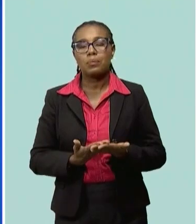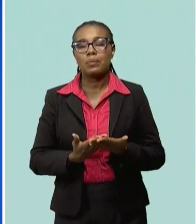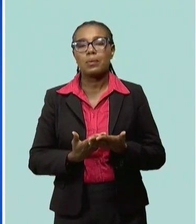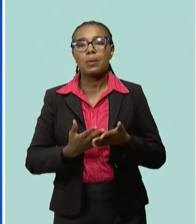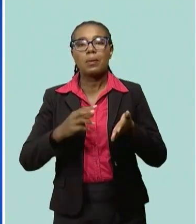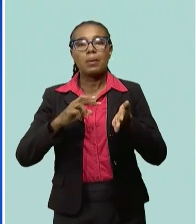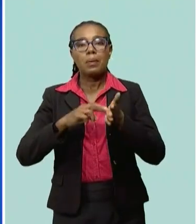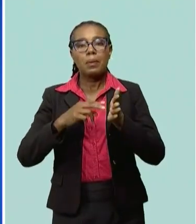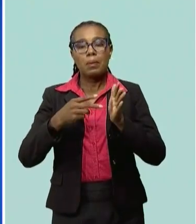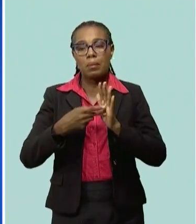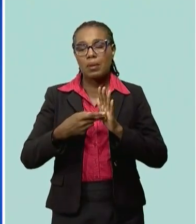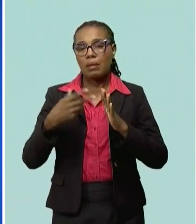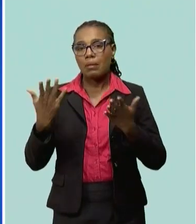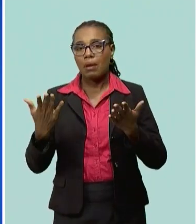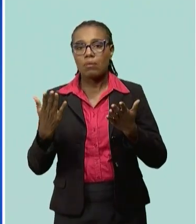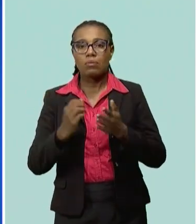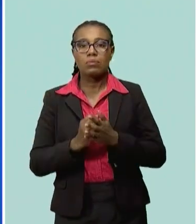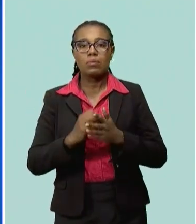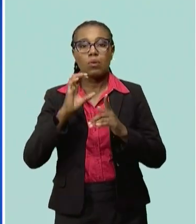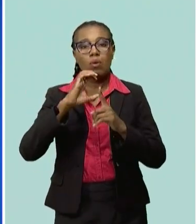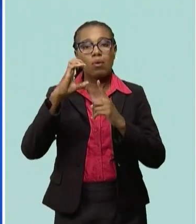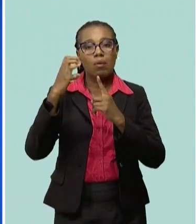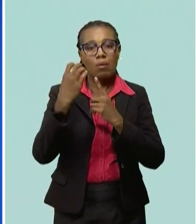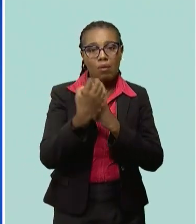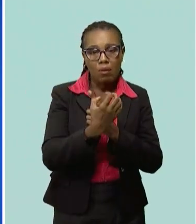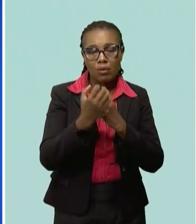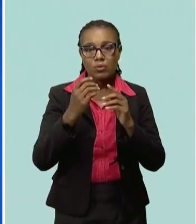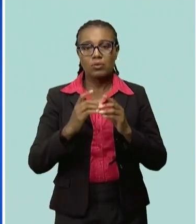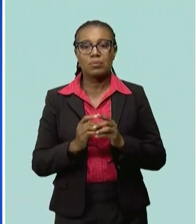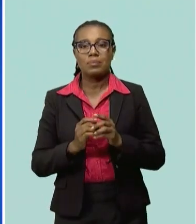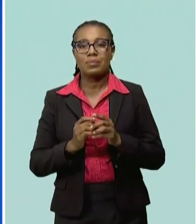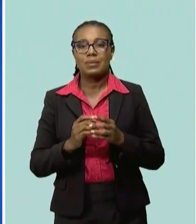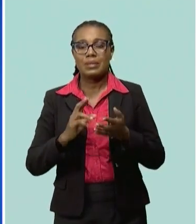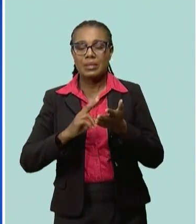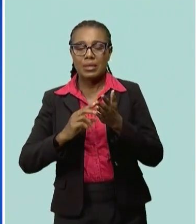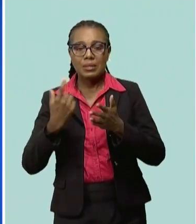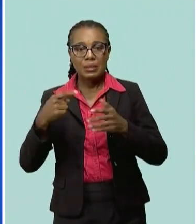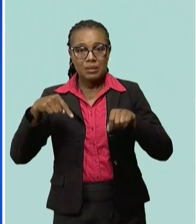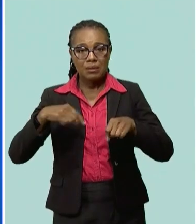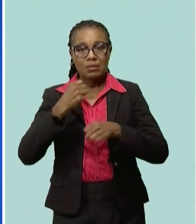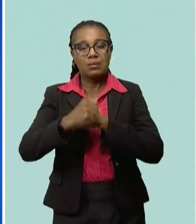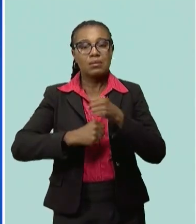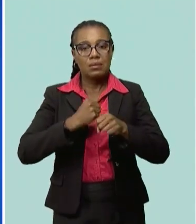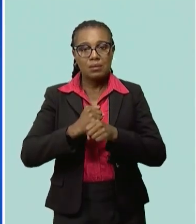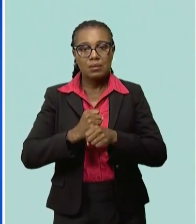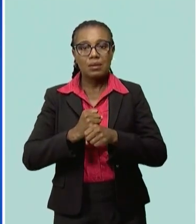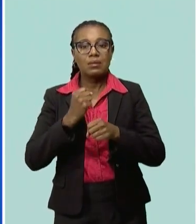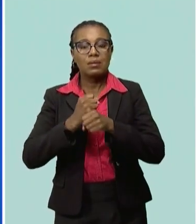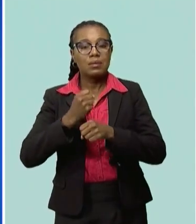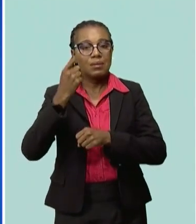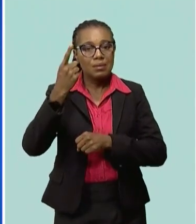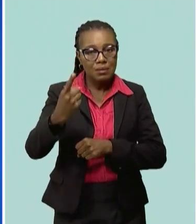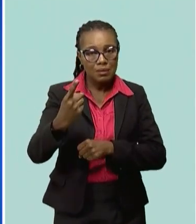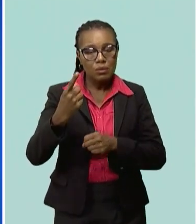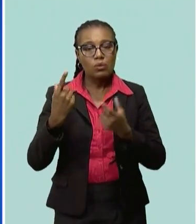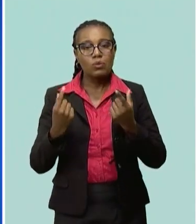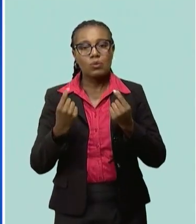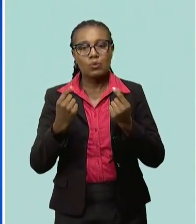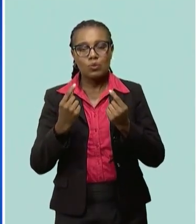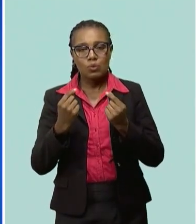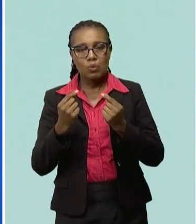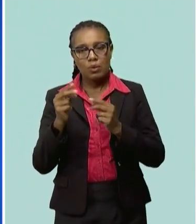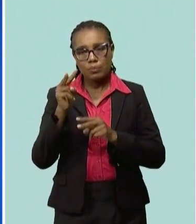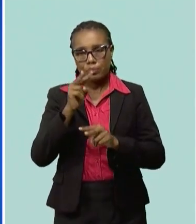of the Division of Culture, what we will be attempting to do over this year and next year is to actually map